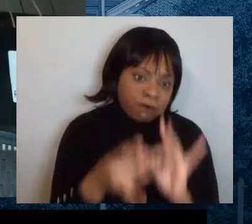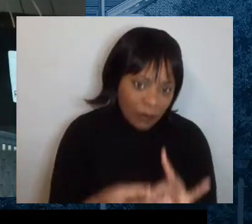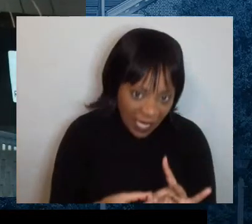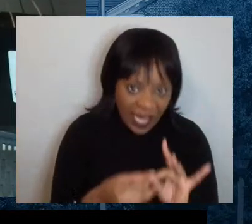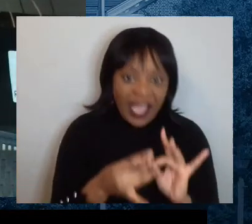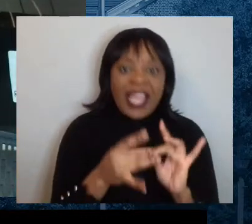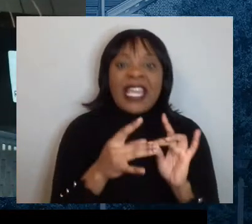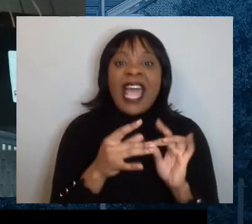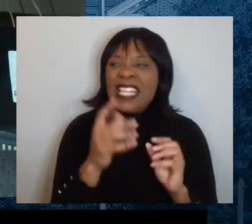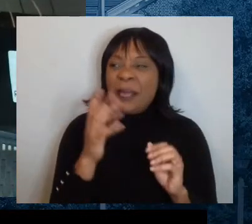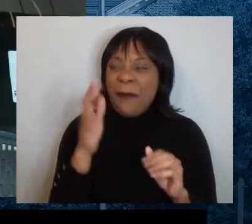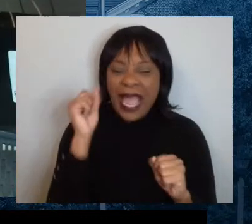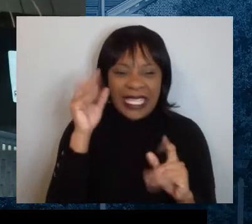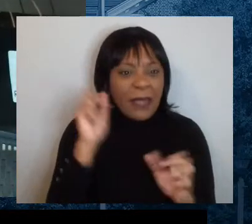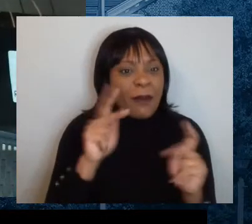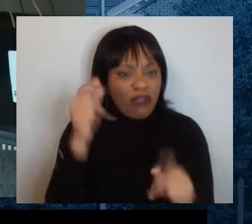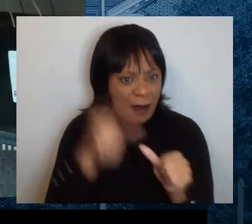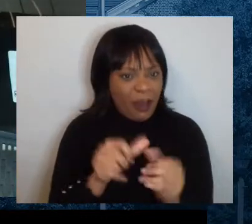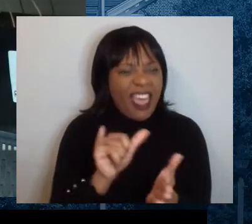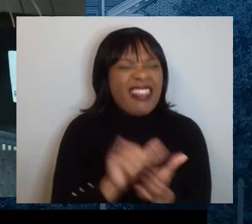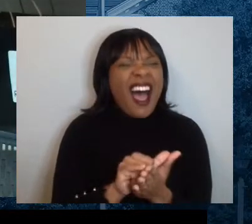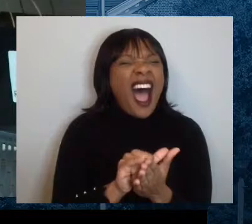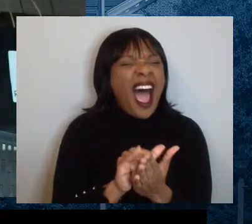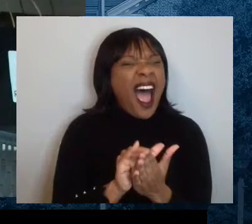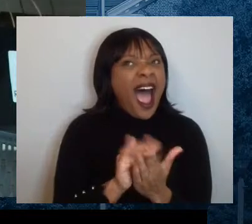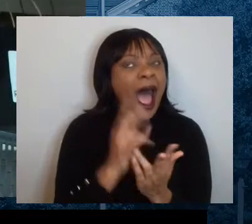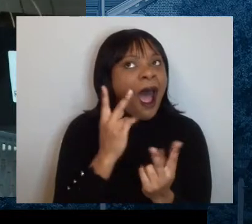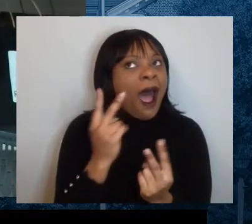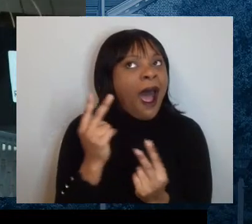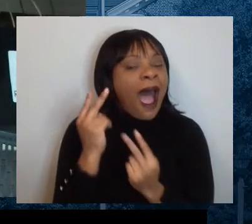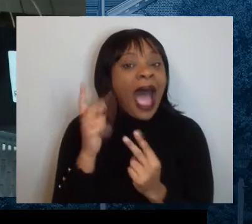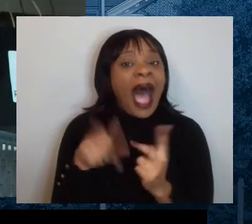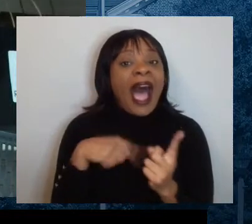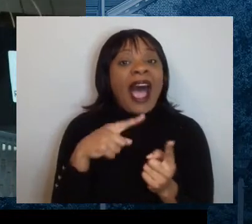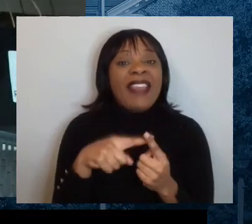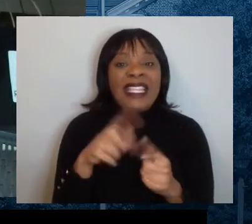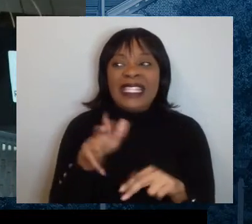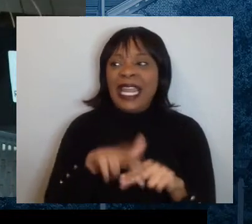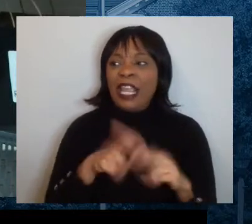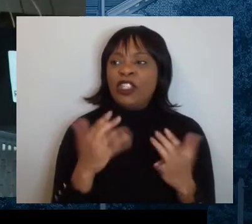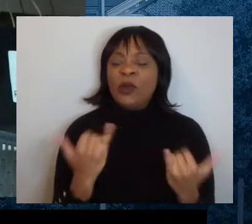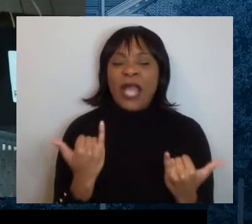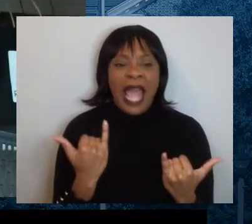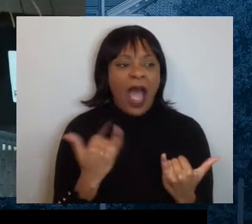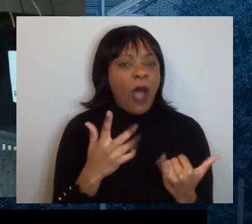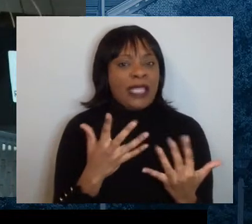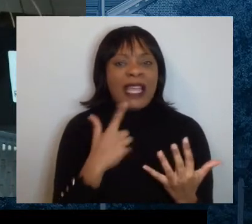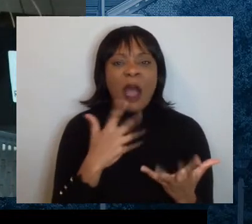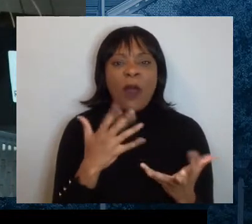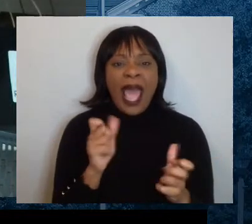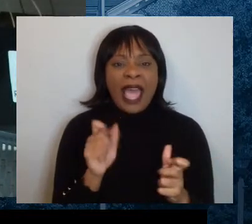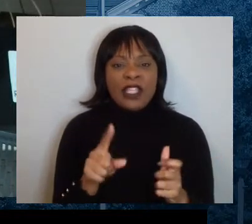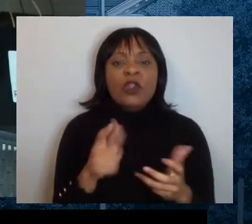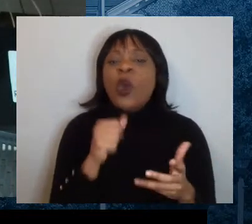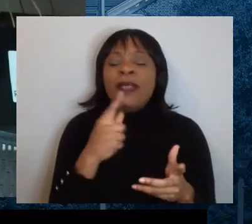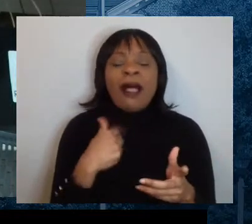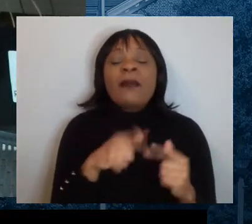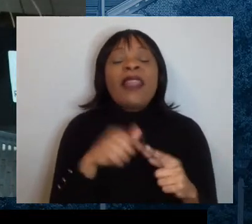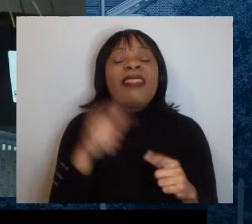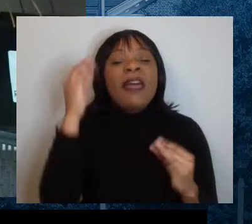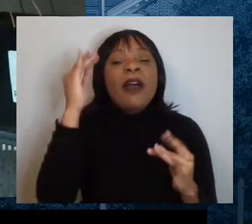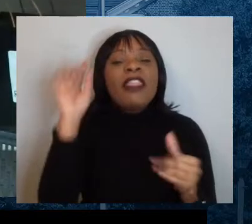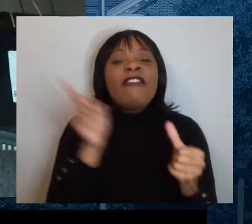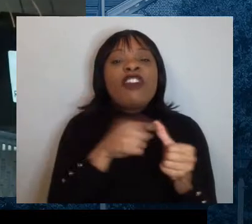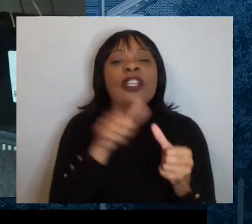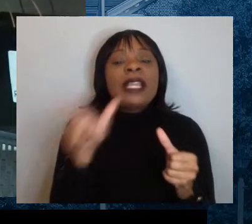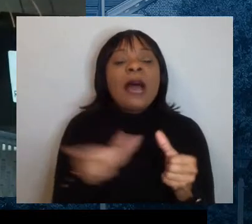stuff. And then I thought, sitting here today, I thought, I want to ask you just to think, not to tell us, but think about the first library you ever